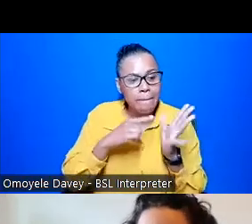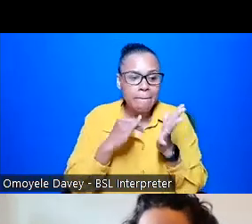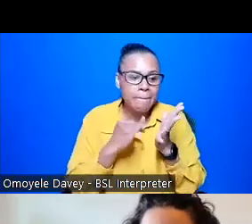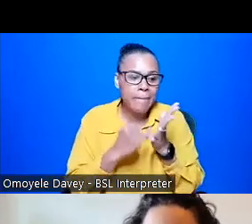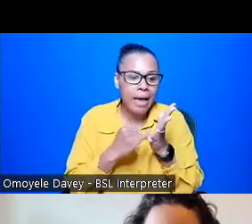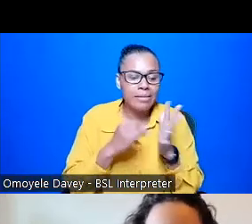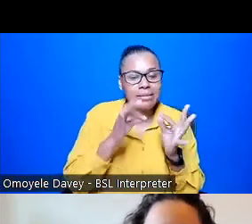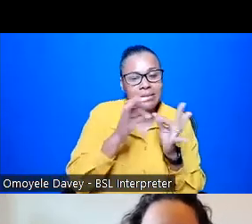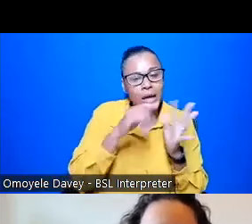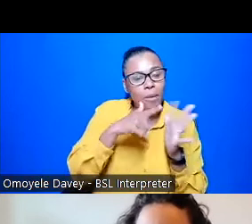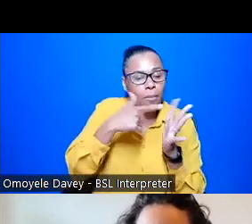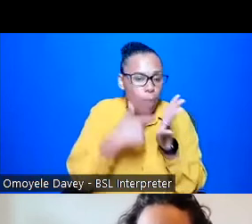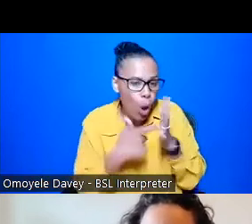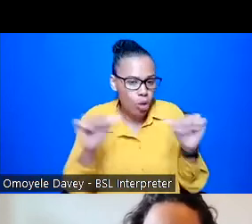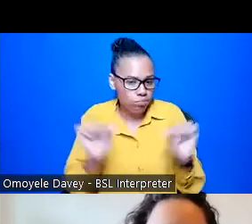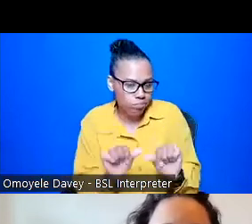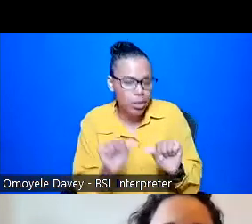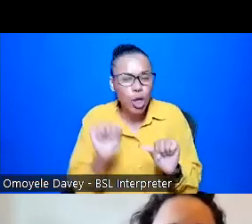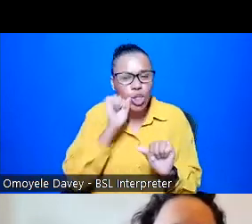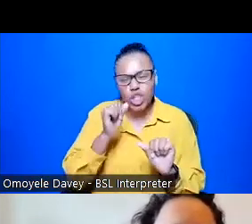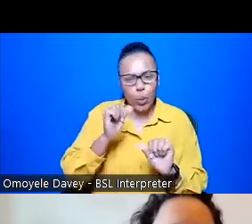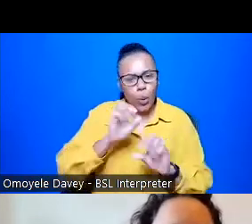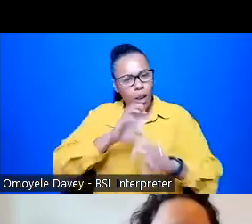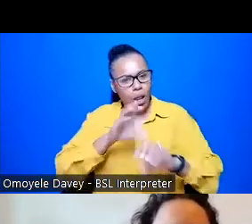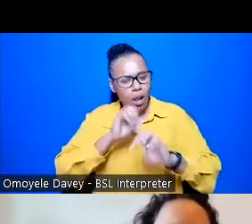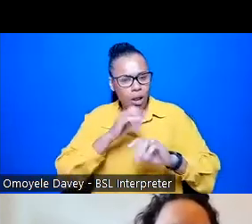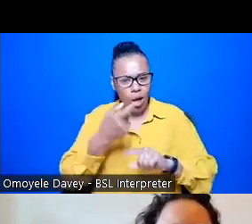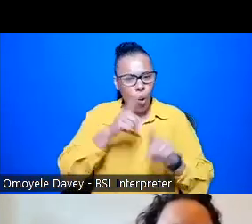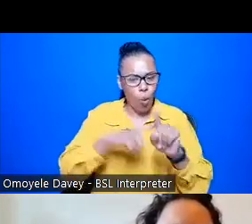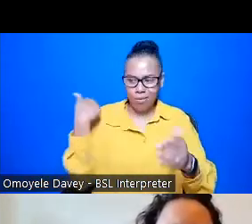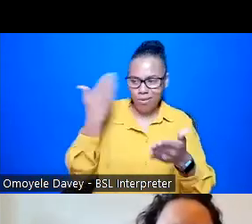their work over the last year. Over to you, Yasmin.